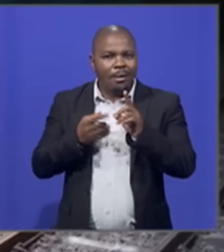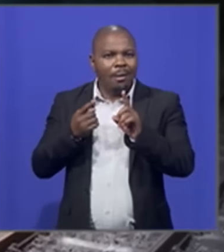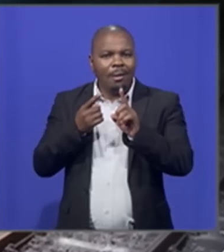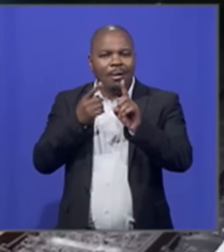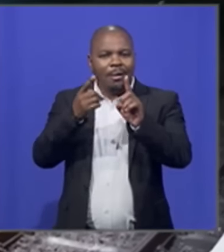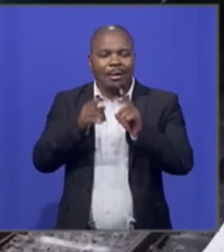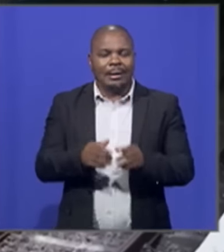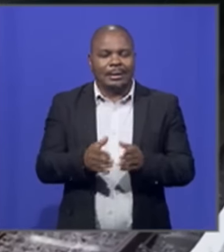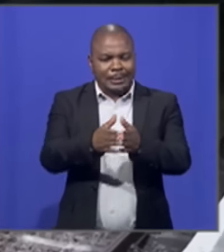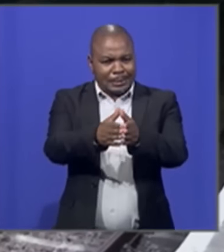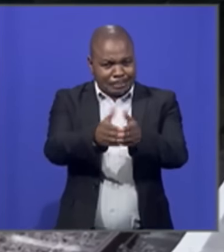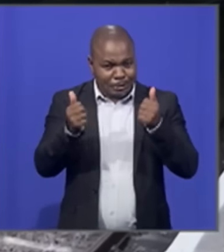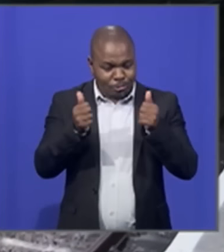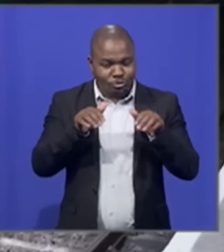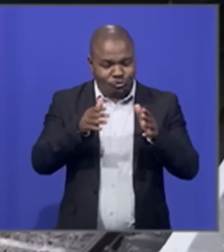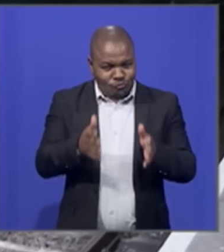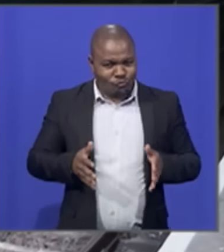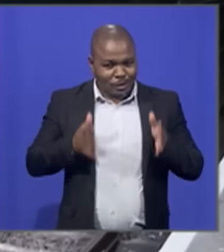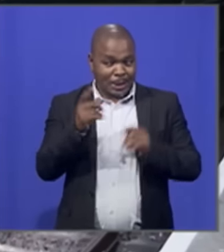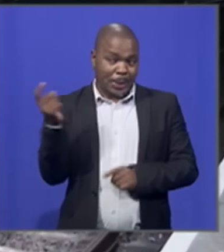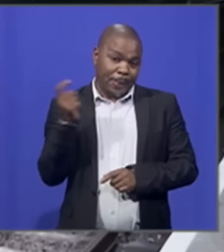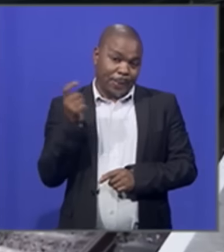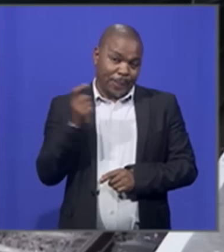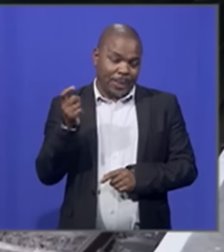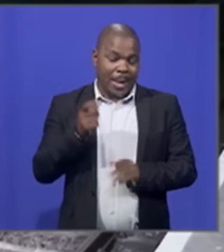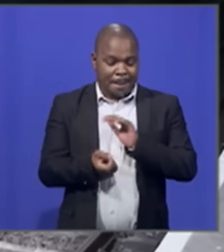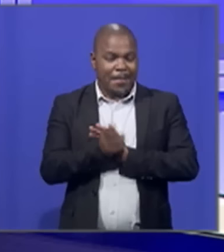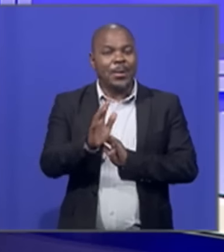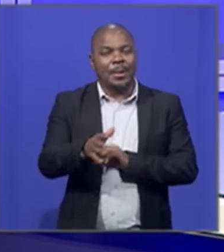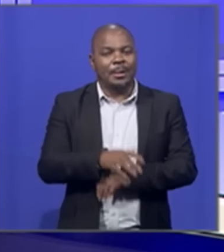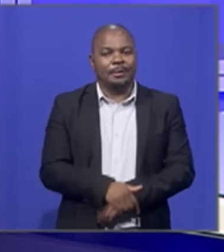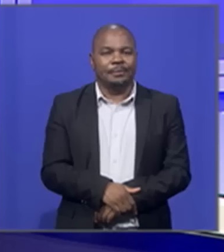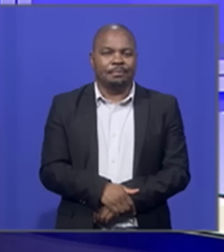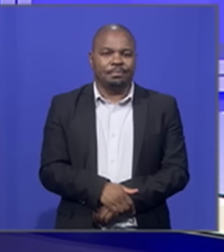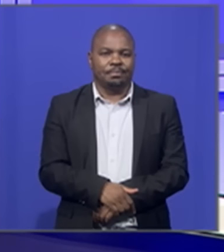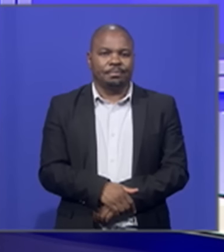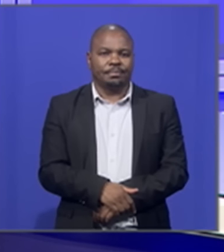speed train is coming. It is going to happen.